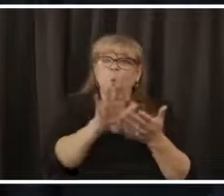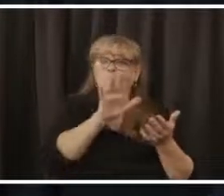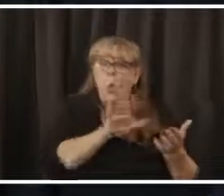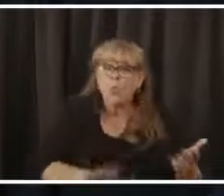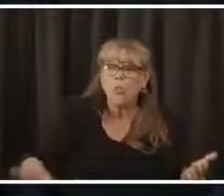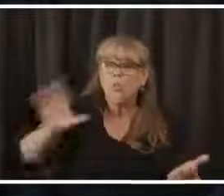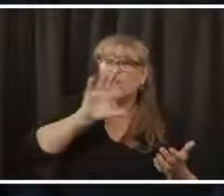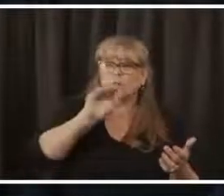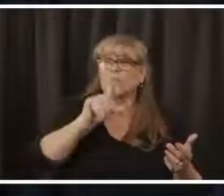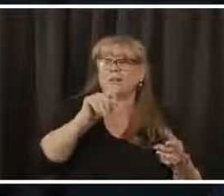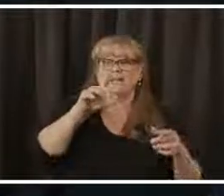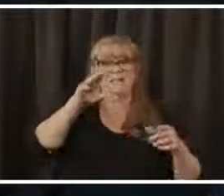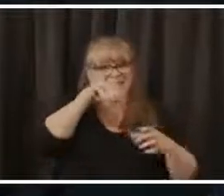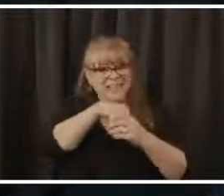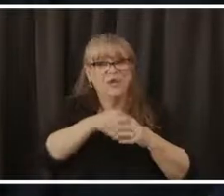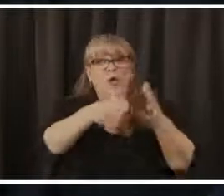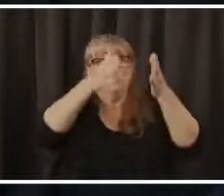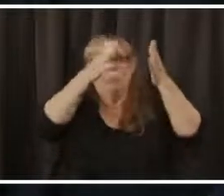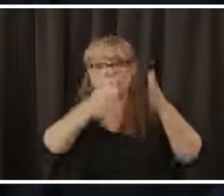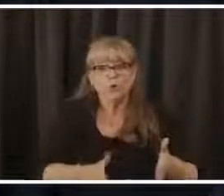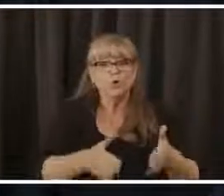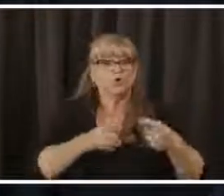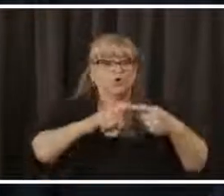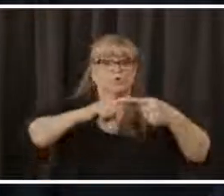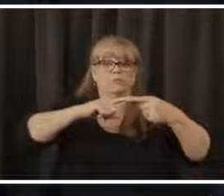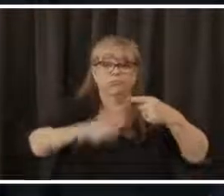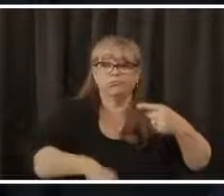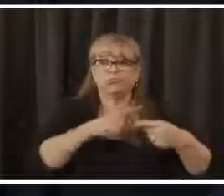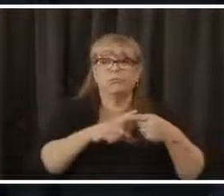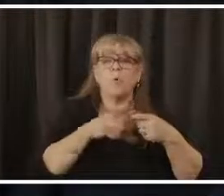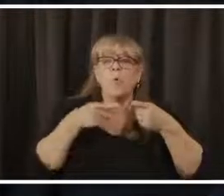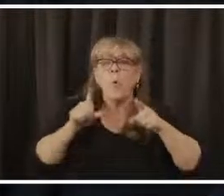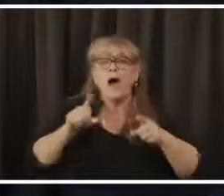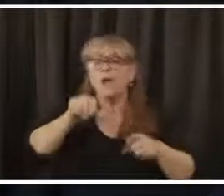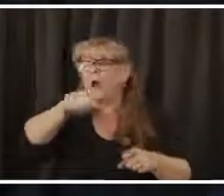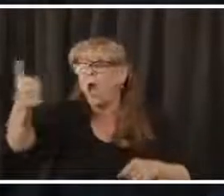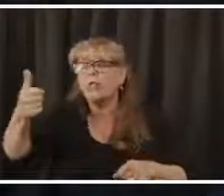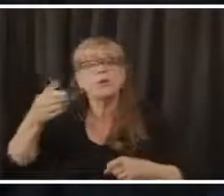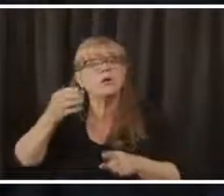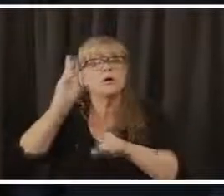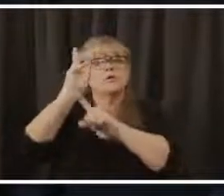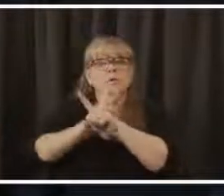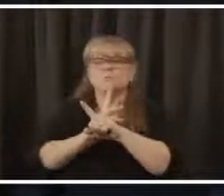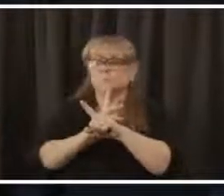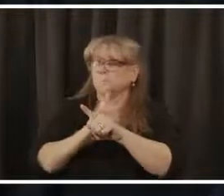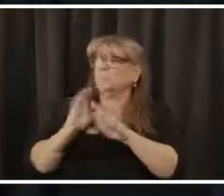year. Others have been in person the last 4 months very successfully.